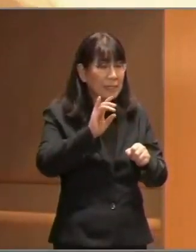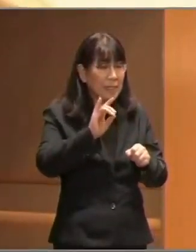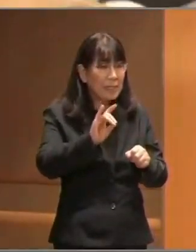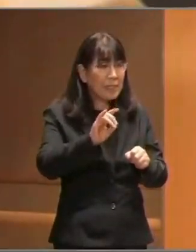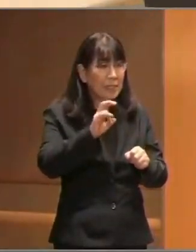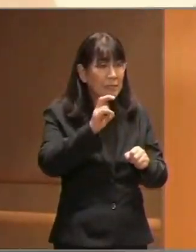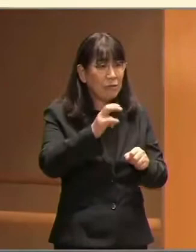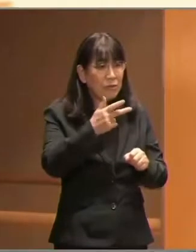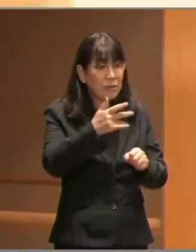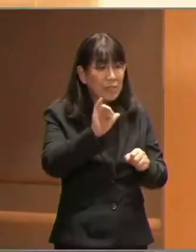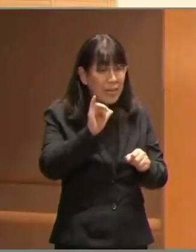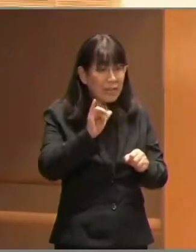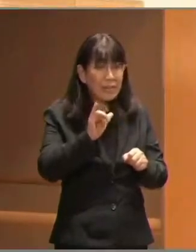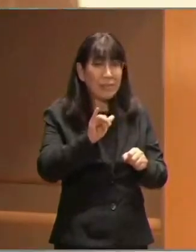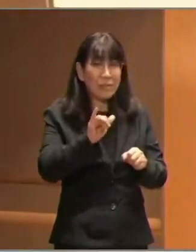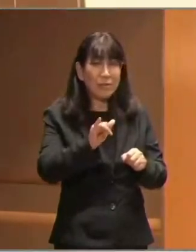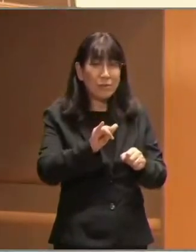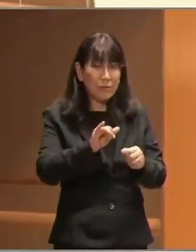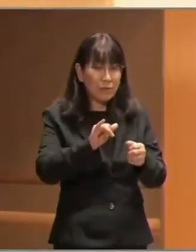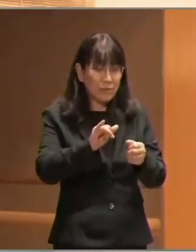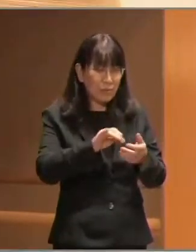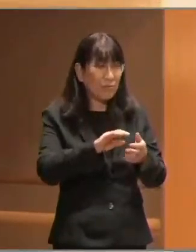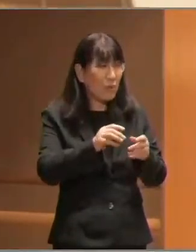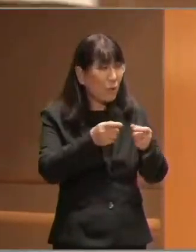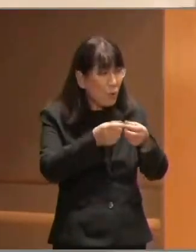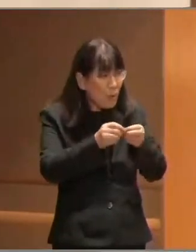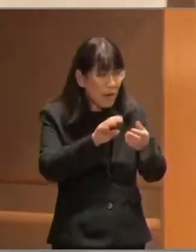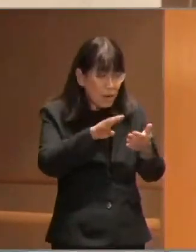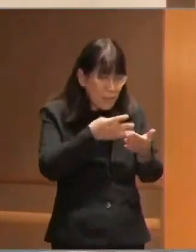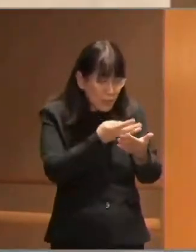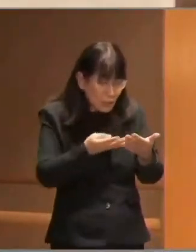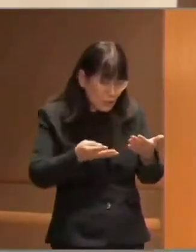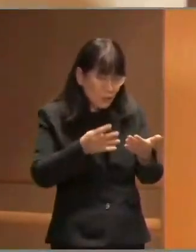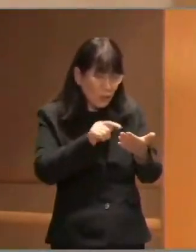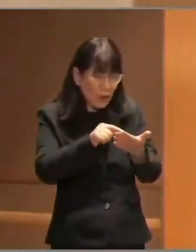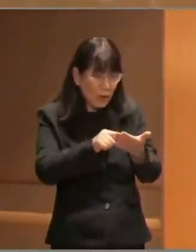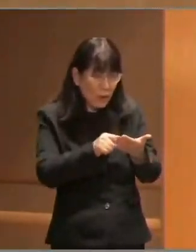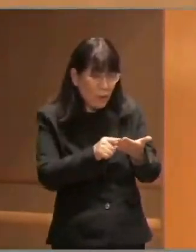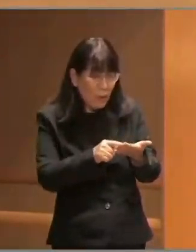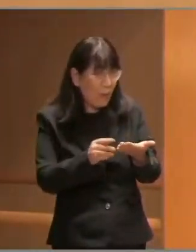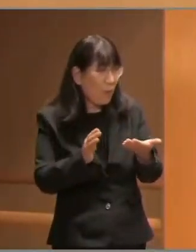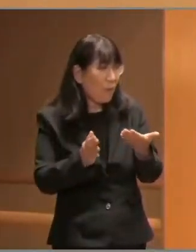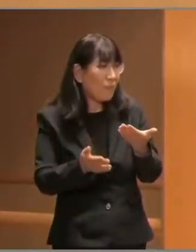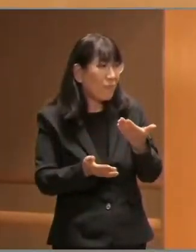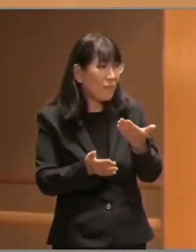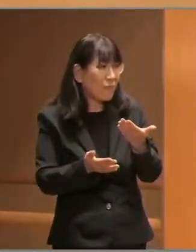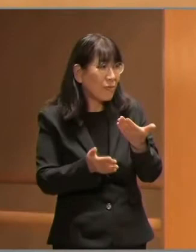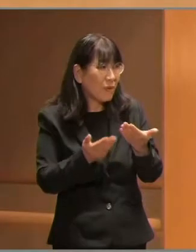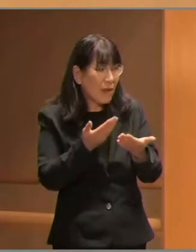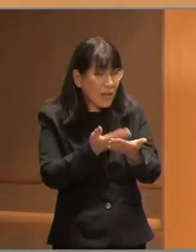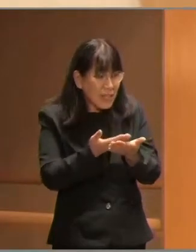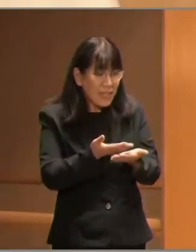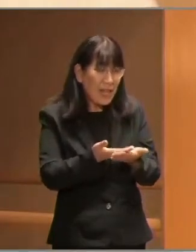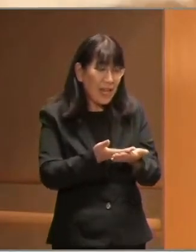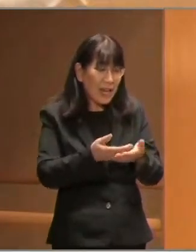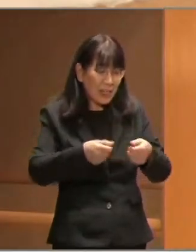That means if you don't want the lines to appear, we use this very thin, fine